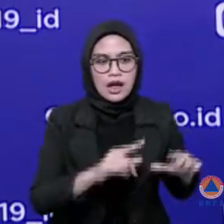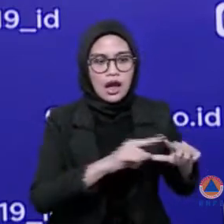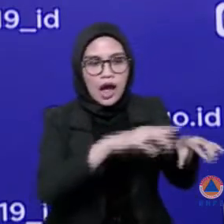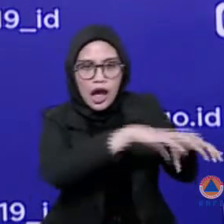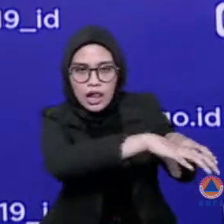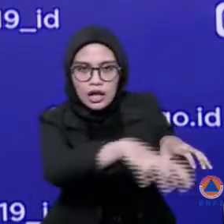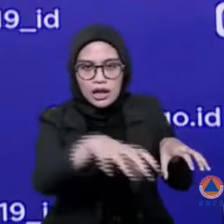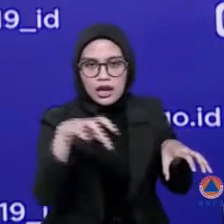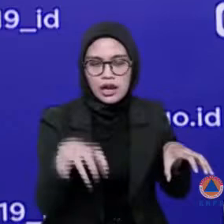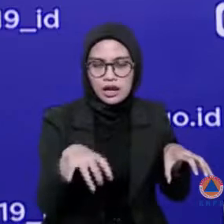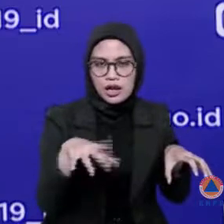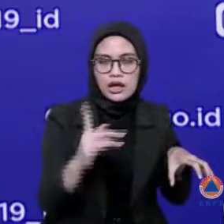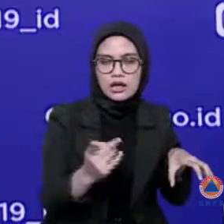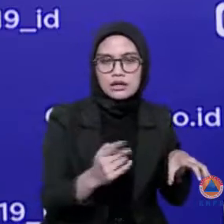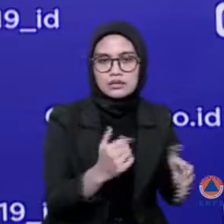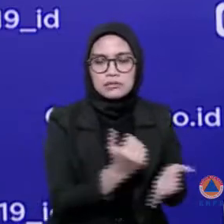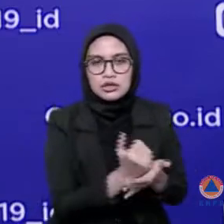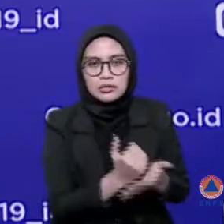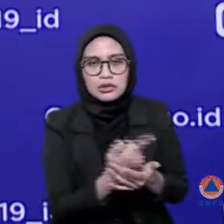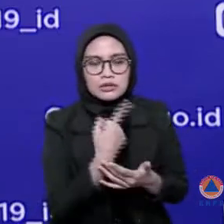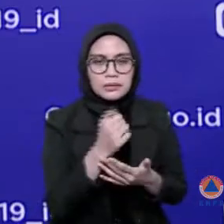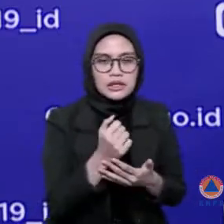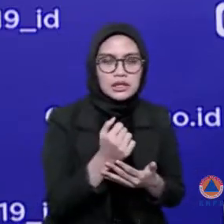equipments and others are also,